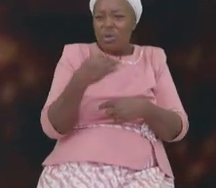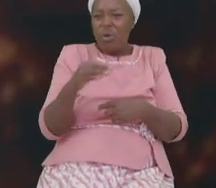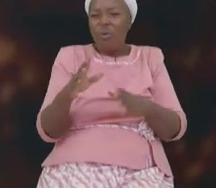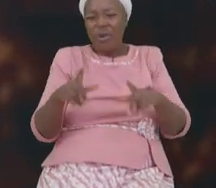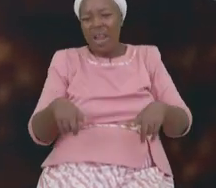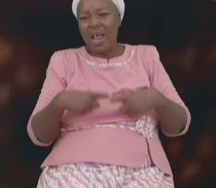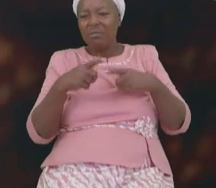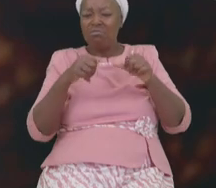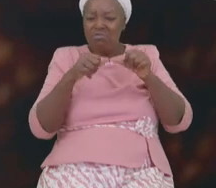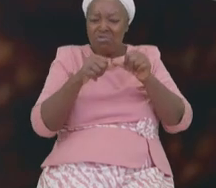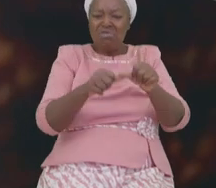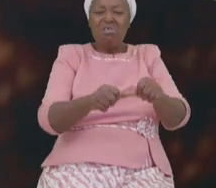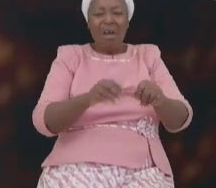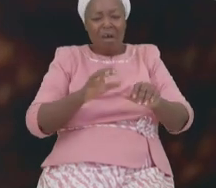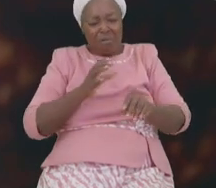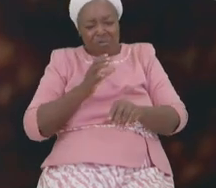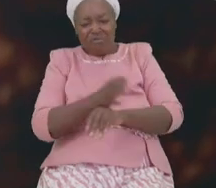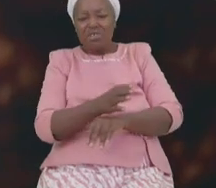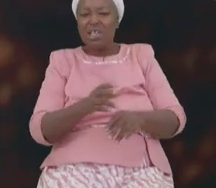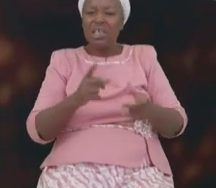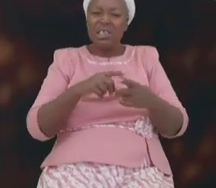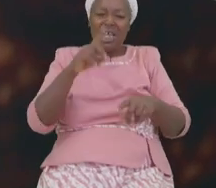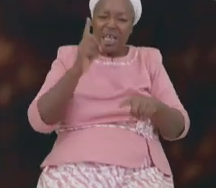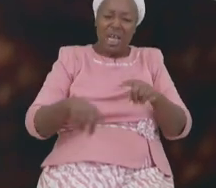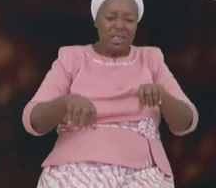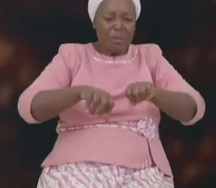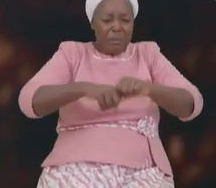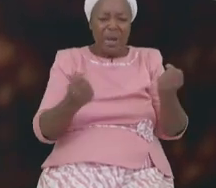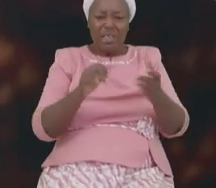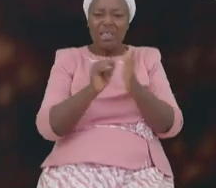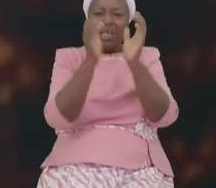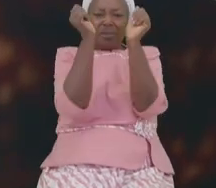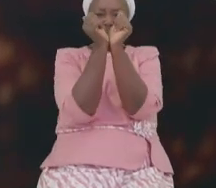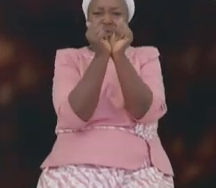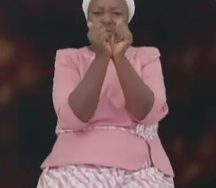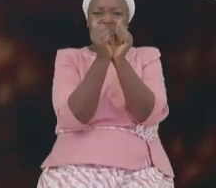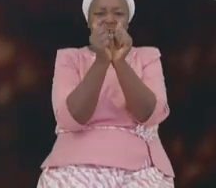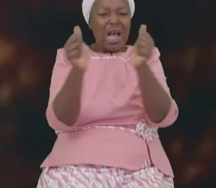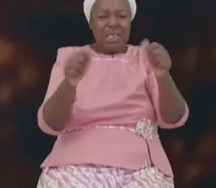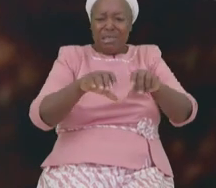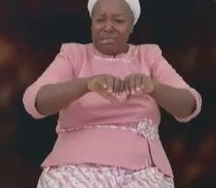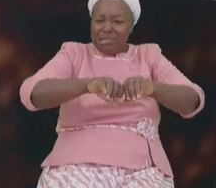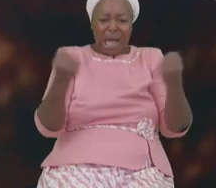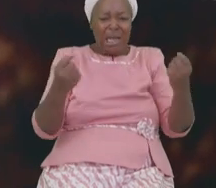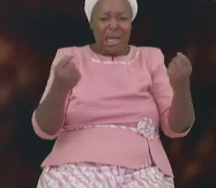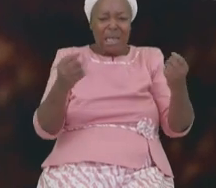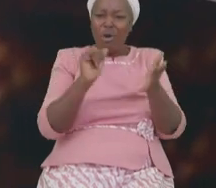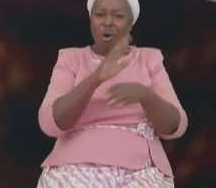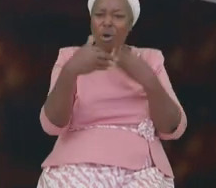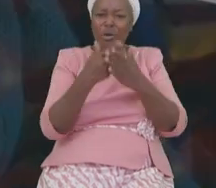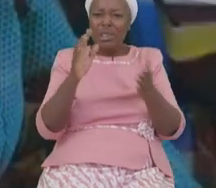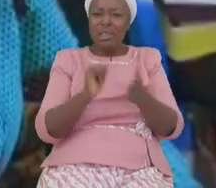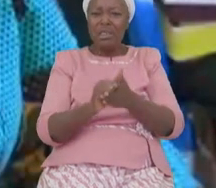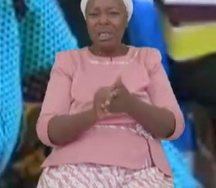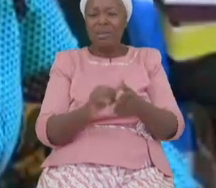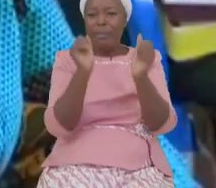up. And they cannot break the bonds, shatter all the things that bind